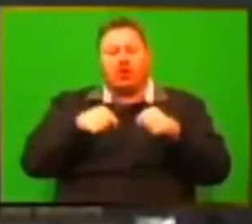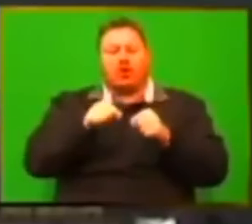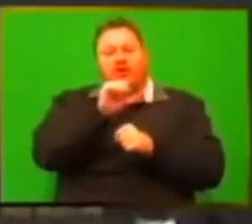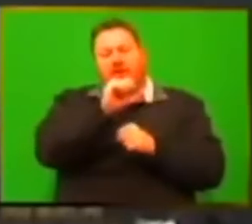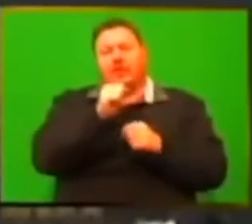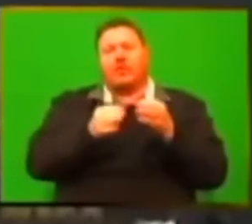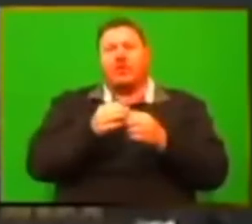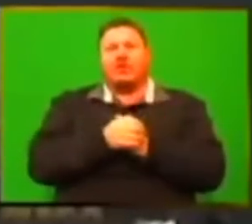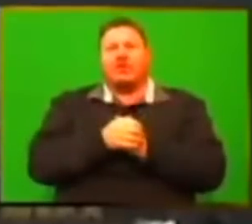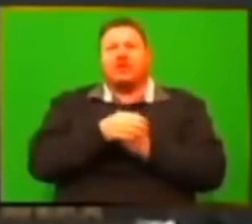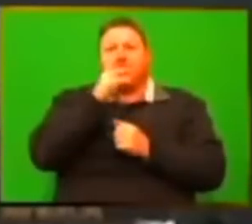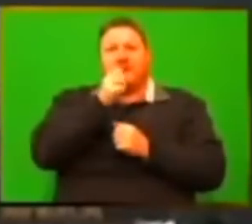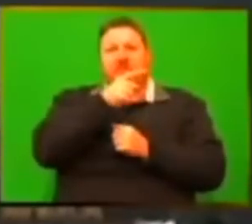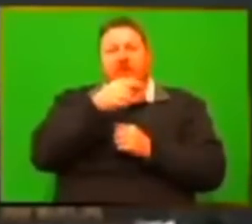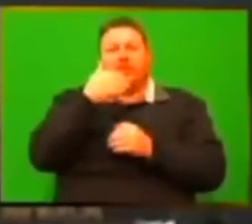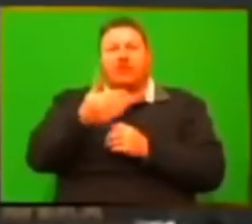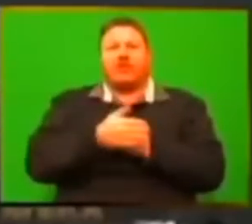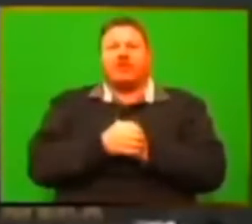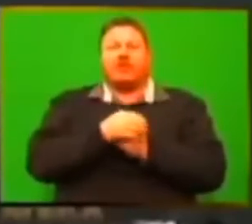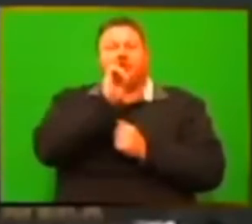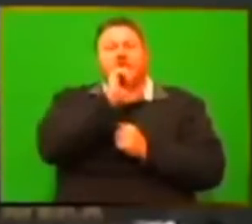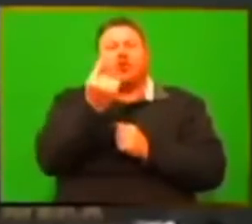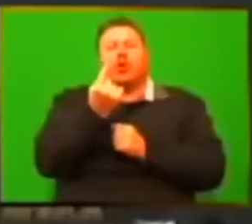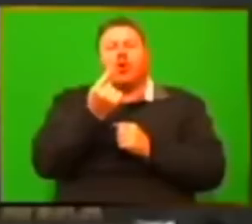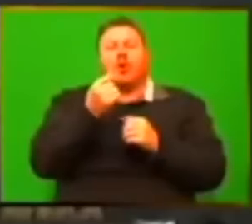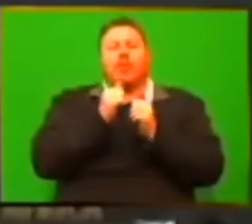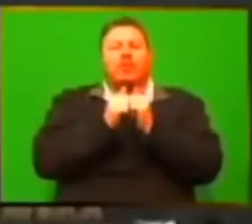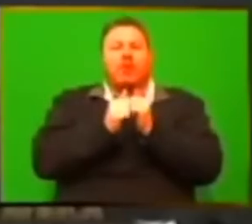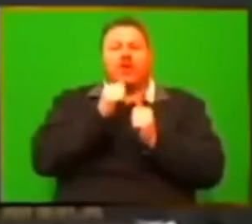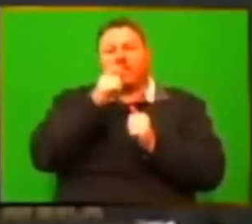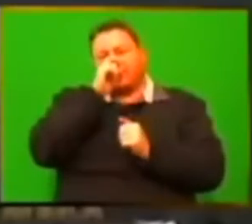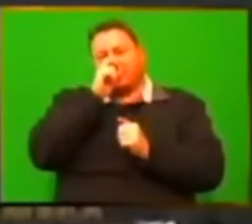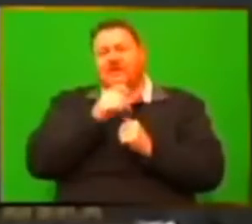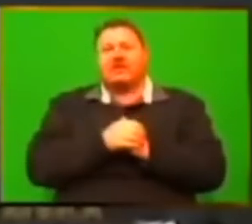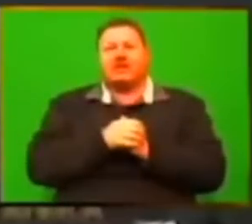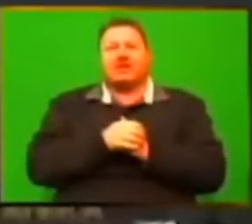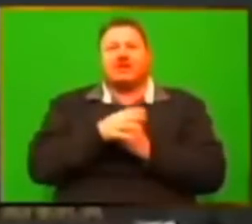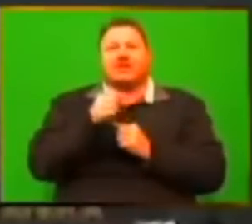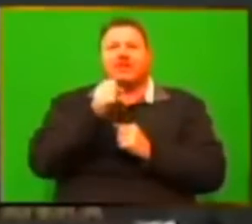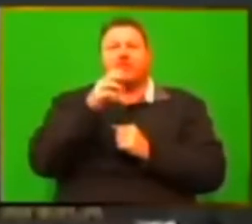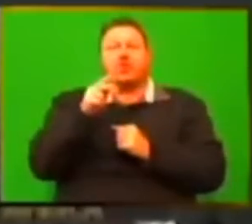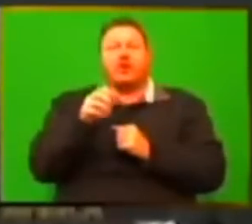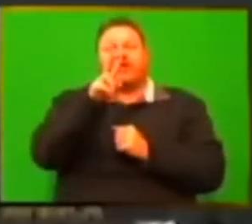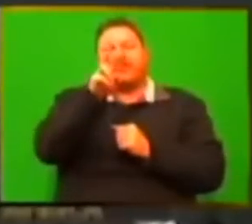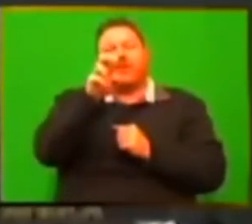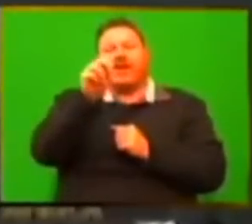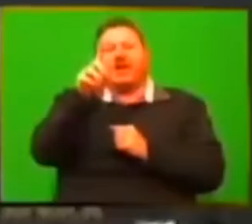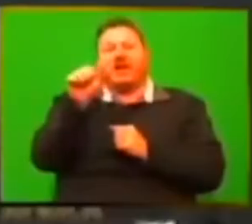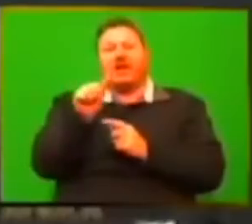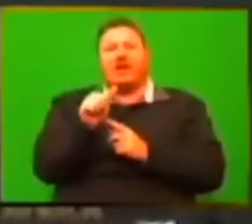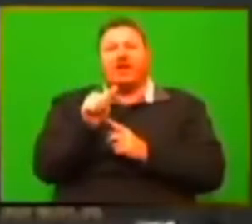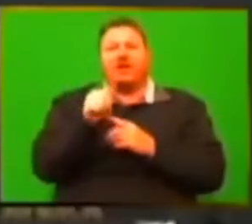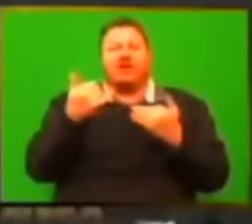you believe them over us. Your own brothers and sisters who come from Shawela and Venda with you are